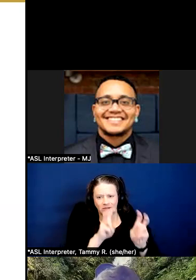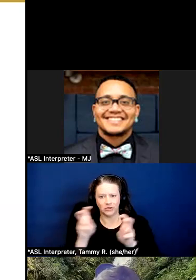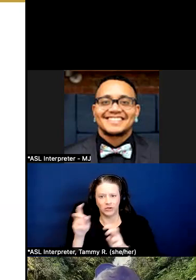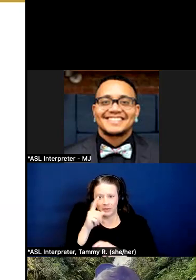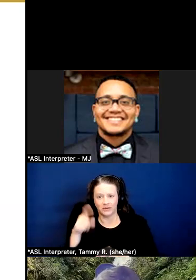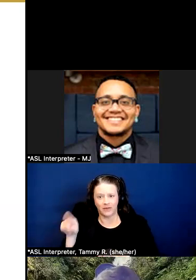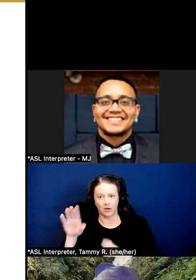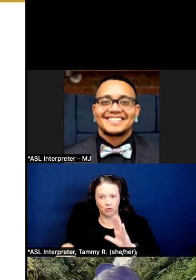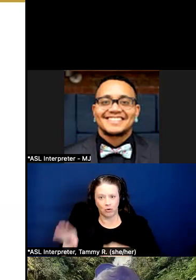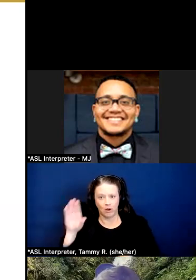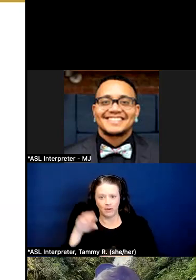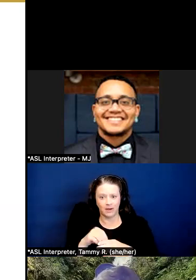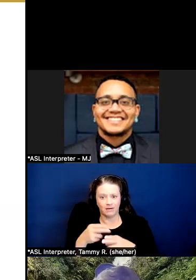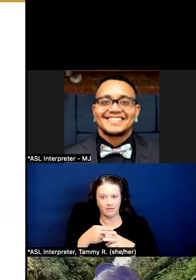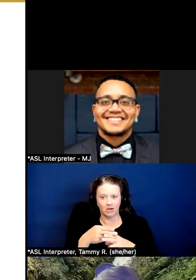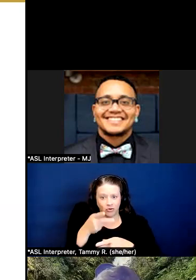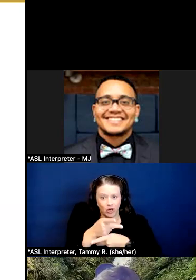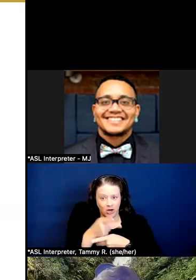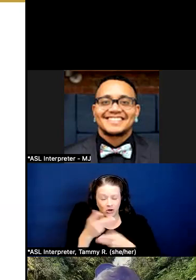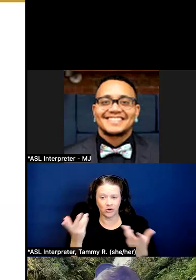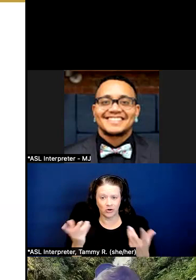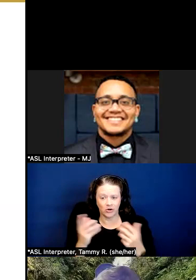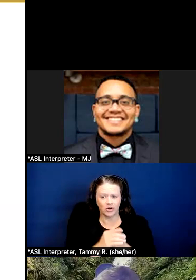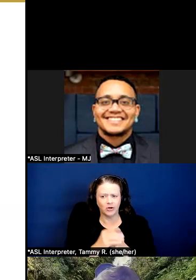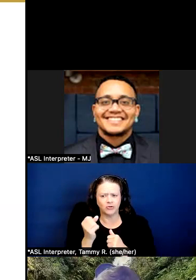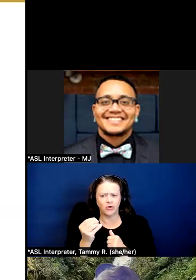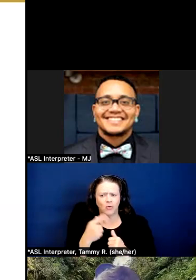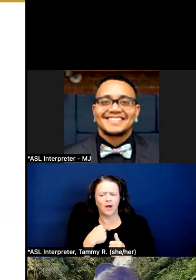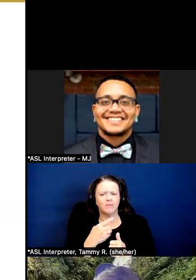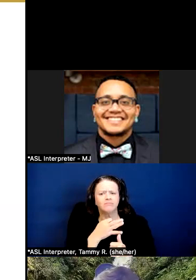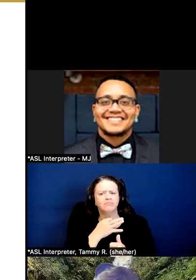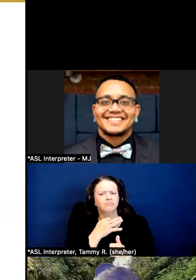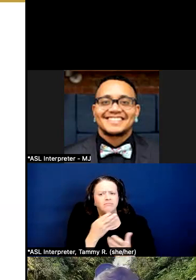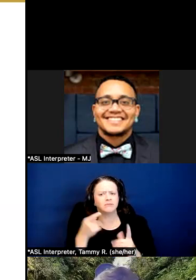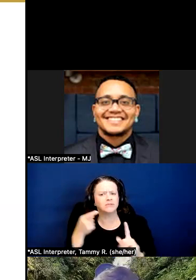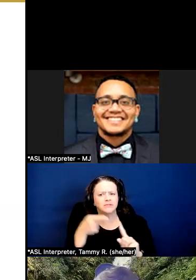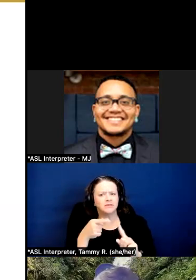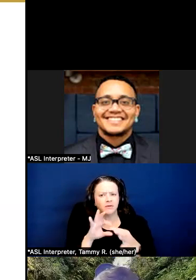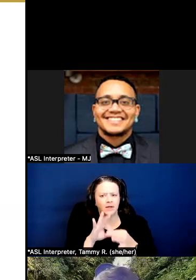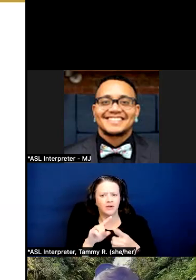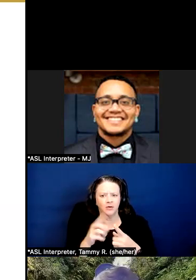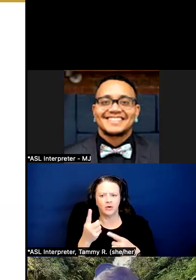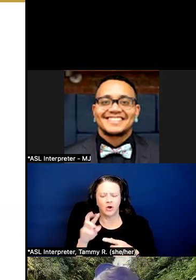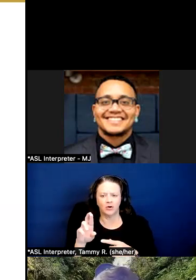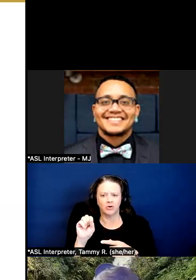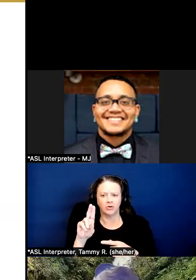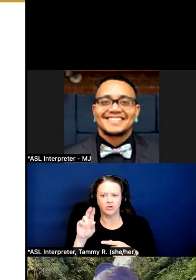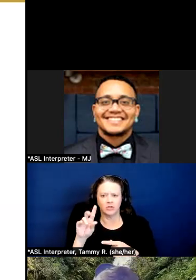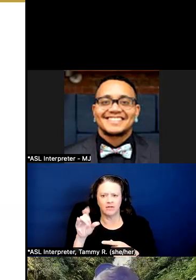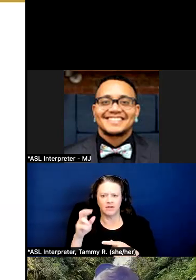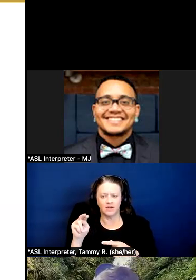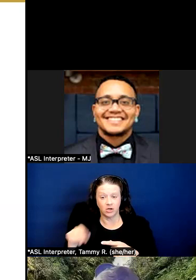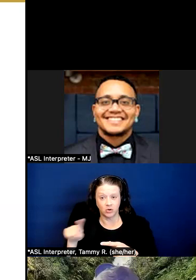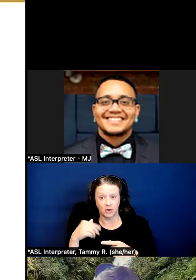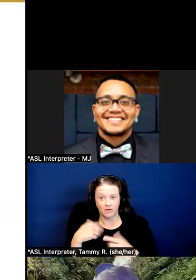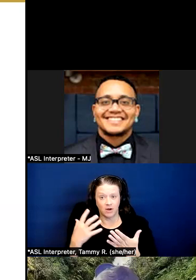that they grew up in foster care. So I was wondering, in particular for Dr. Sullivan, did you have an opportunity to